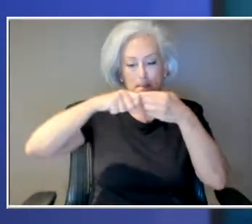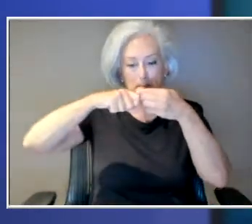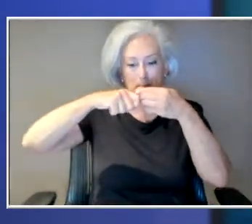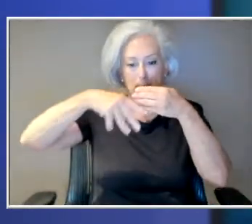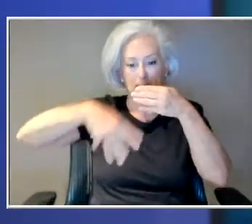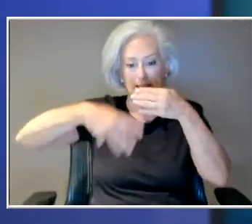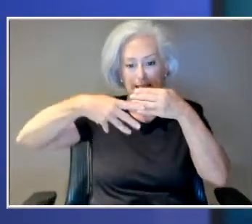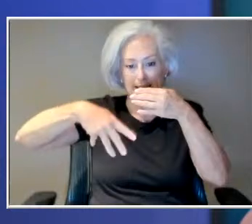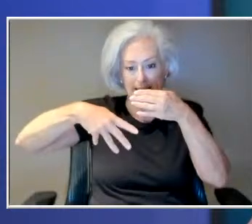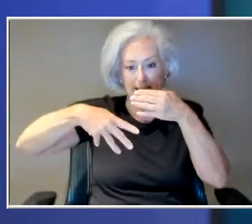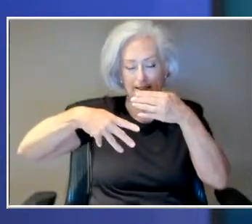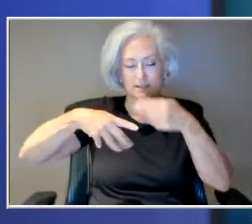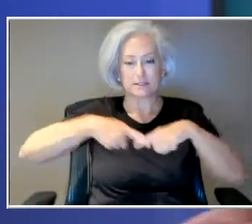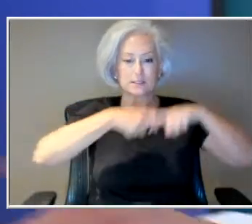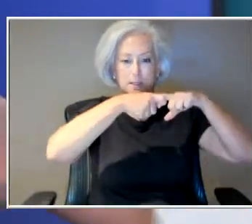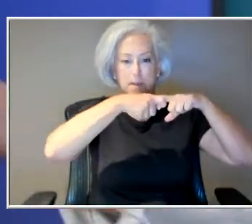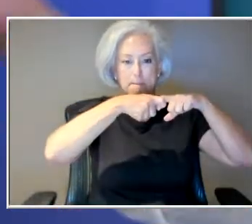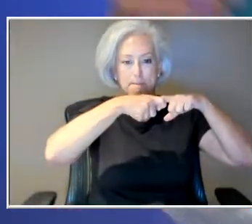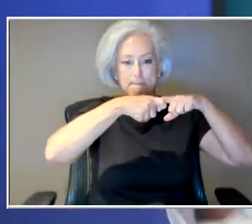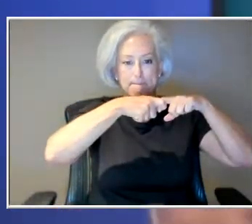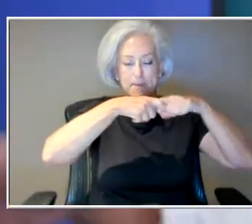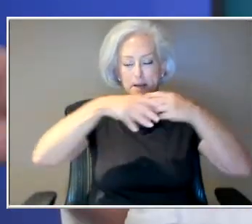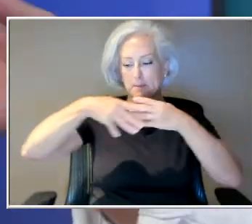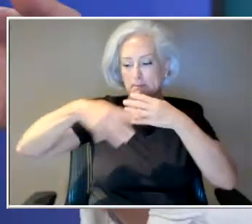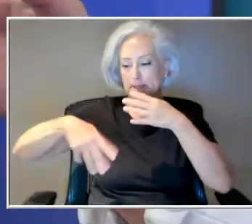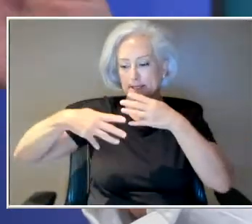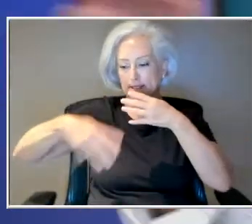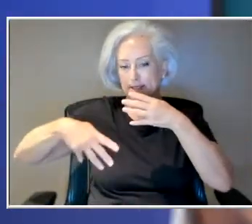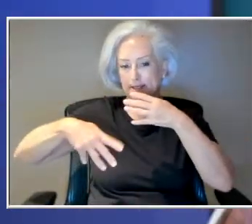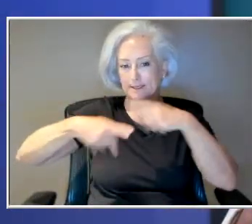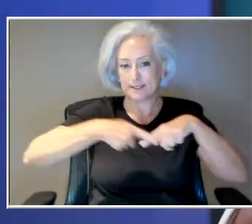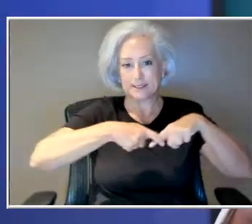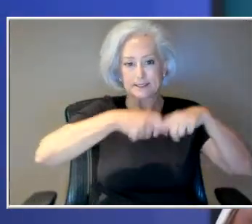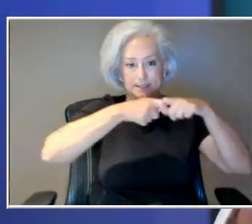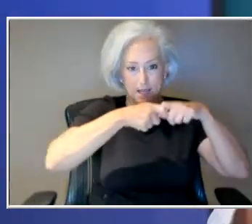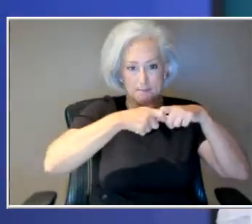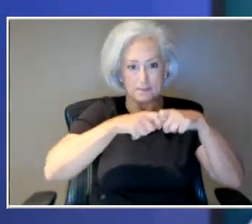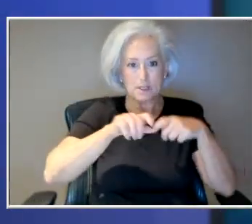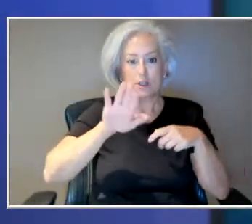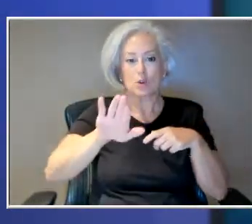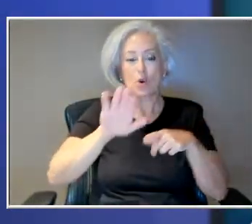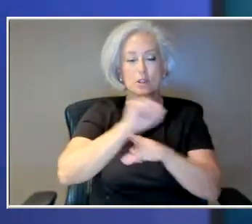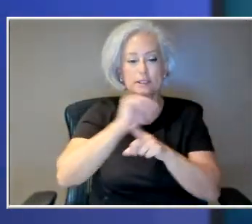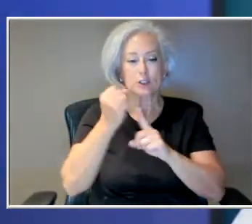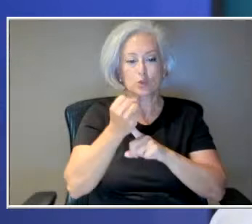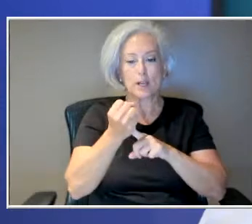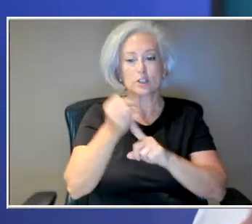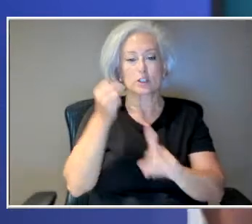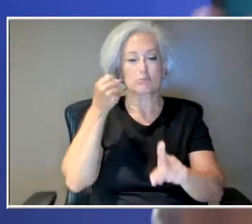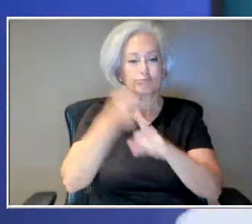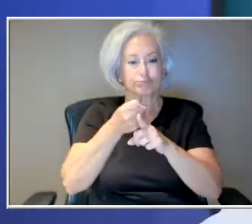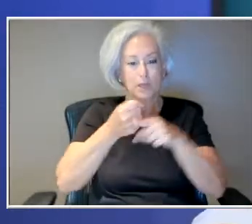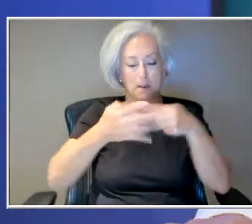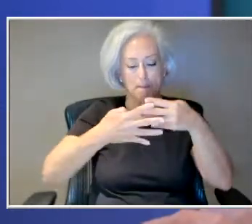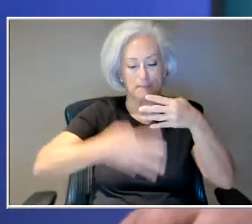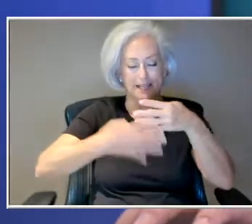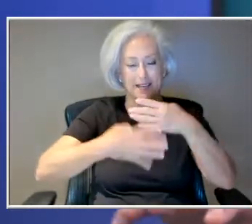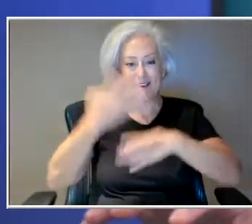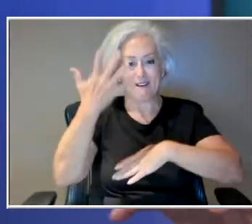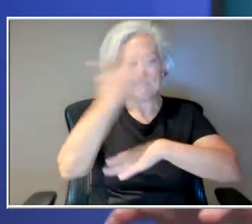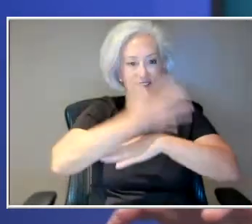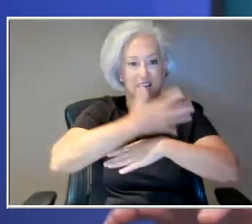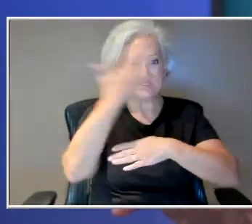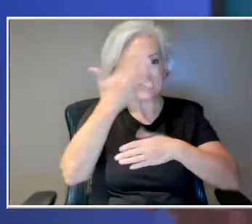an episode 5 days prior to the helicopter coming. Our job is to stop it from causing another event